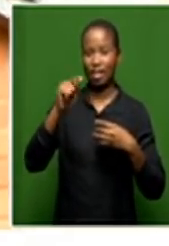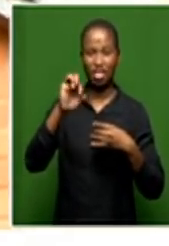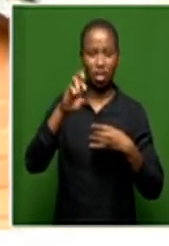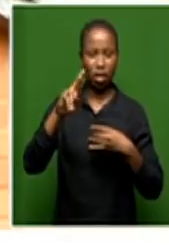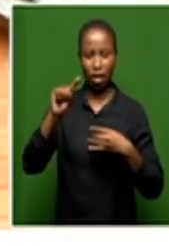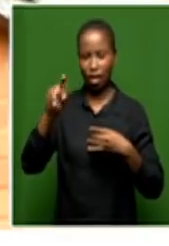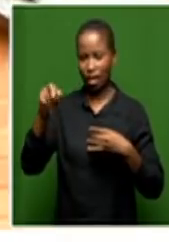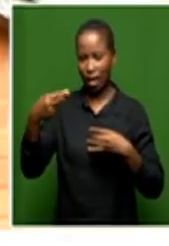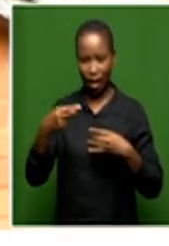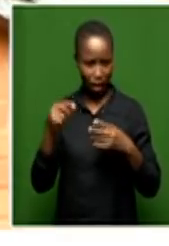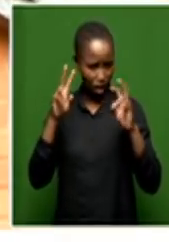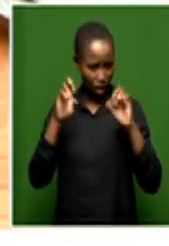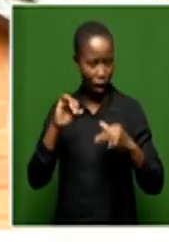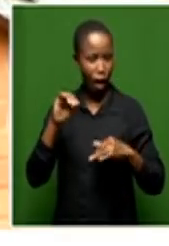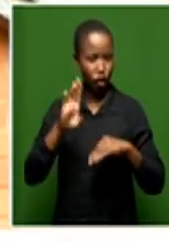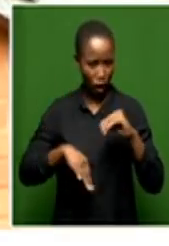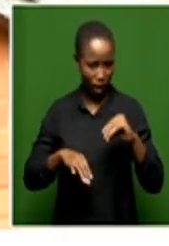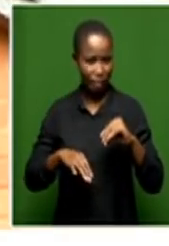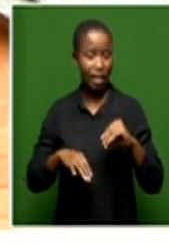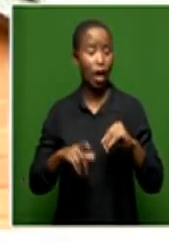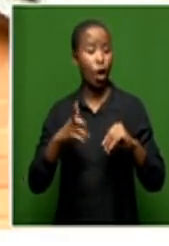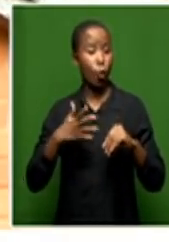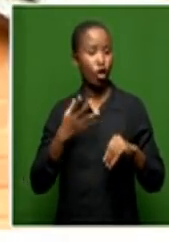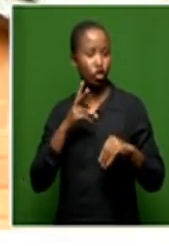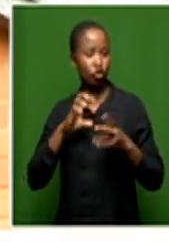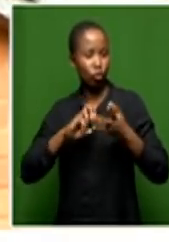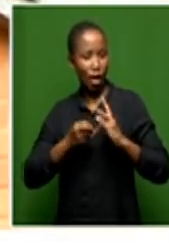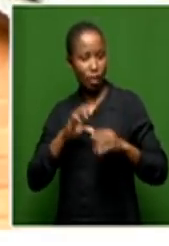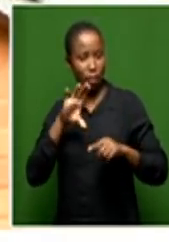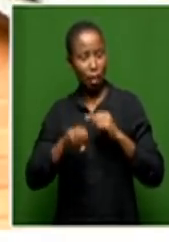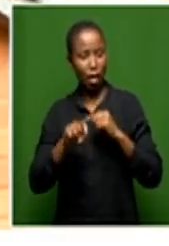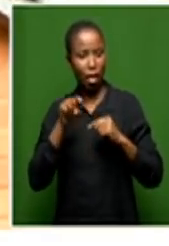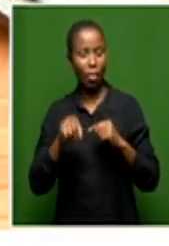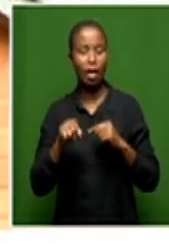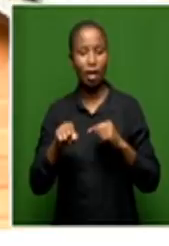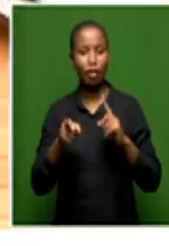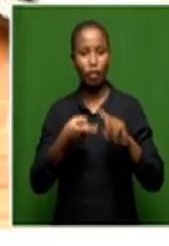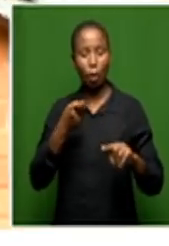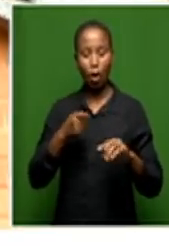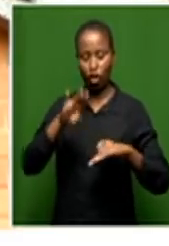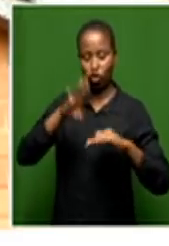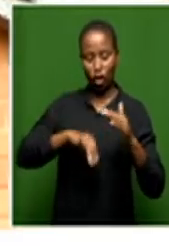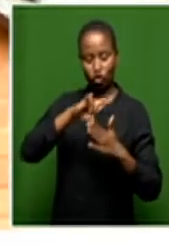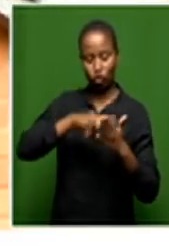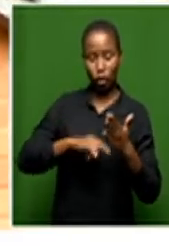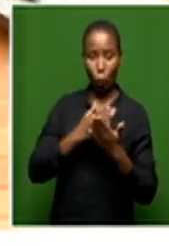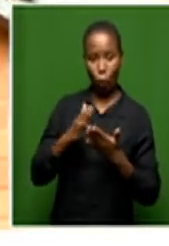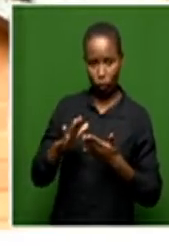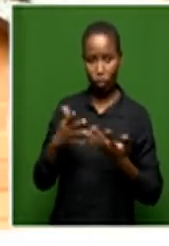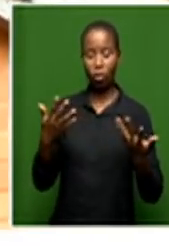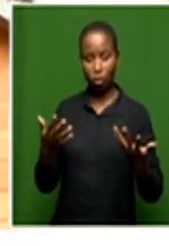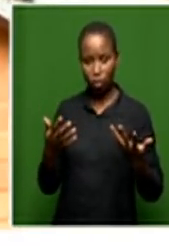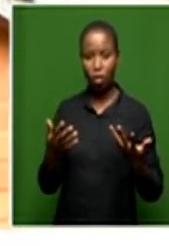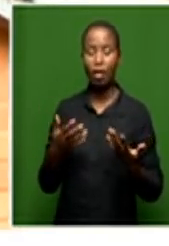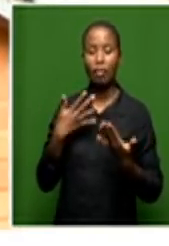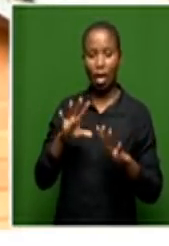going to court as well, trying to get that charge off the charge sheet, subsequently also failing in their